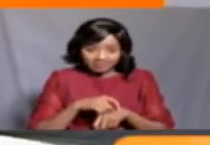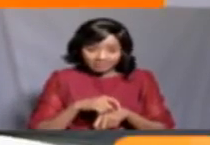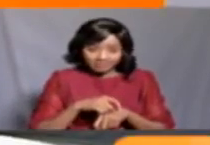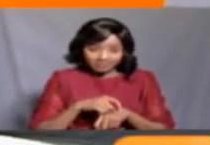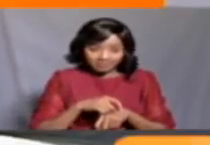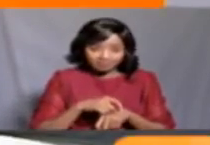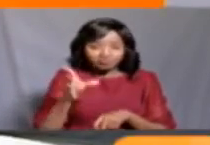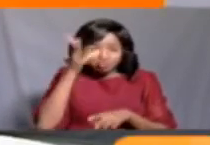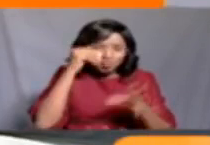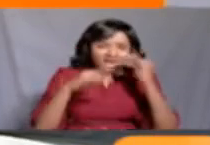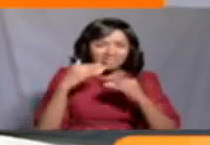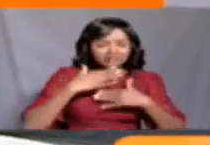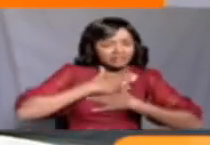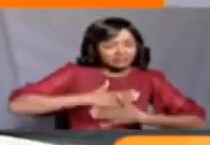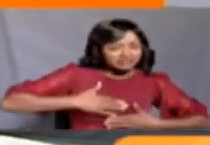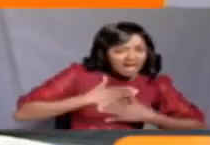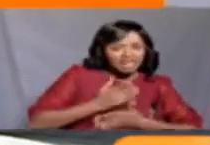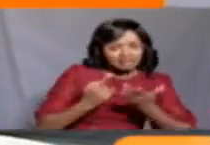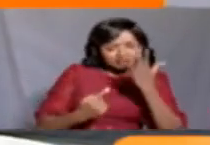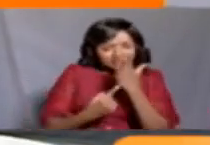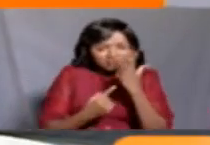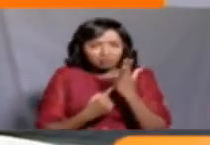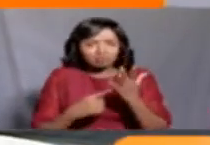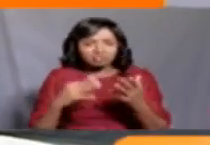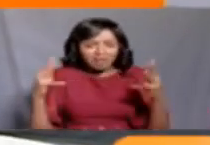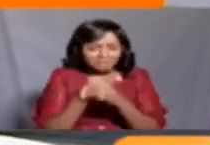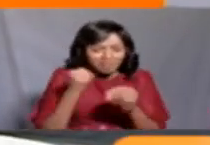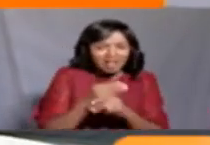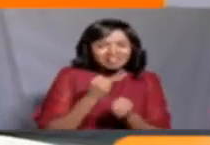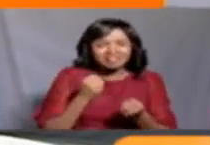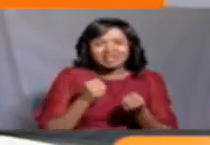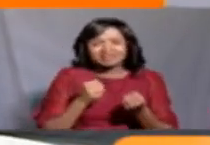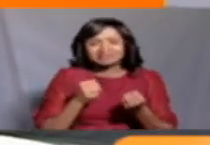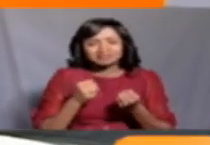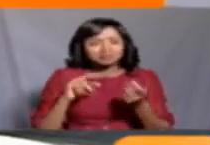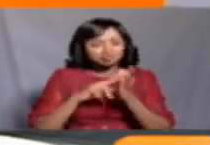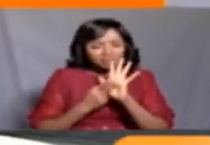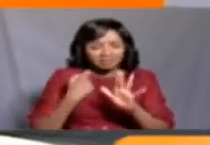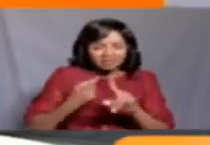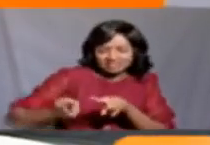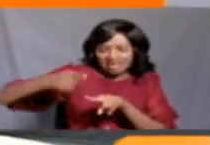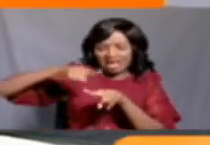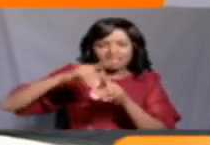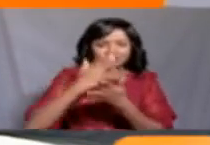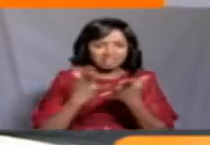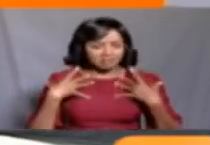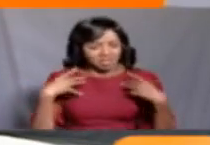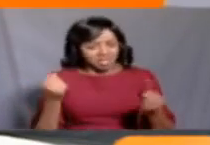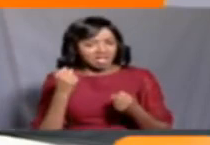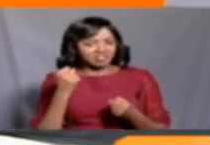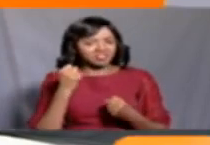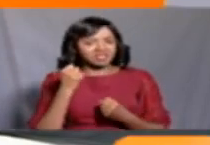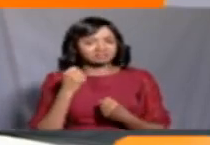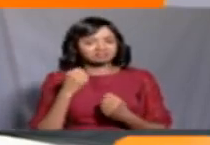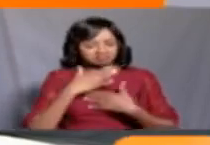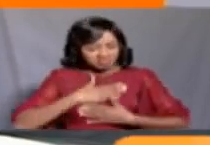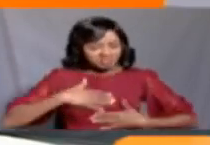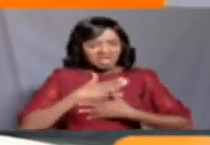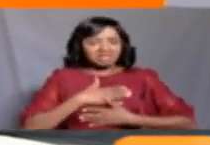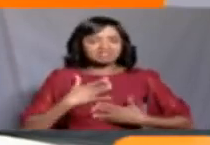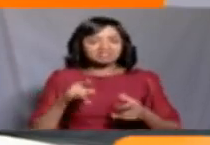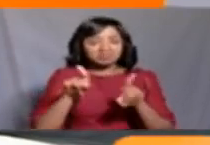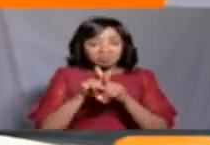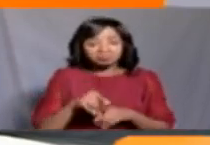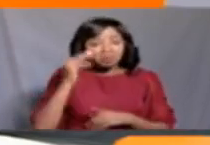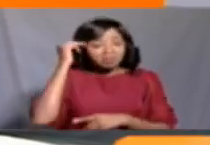subjects, science, technology, engineering and mathematics, we need to also add other health sciences and things like psychology as well, to actually